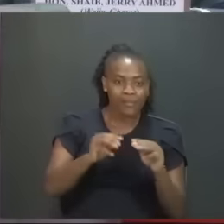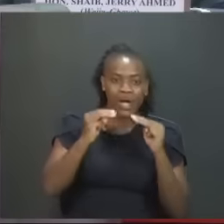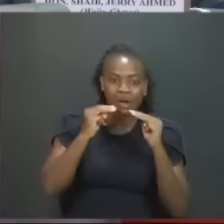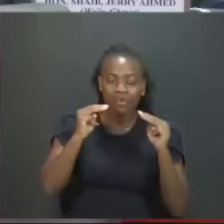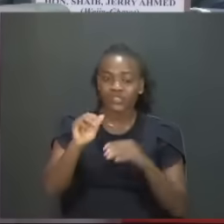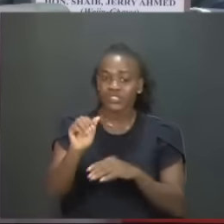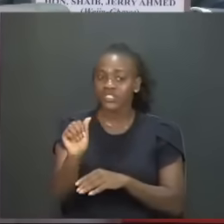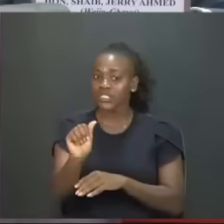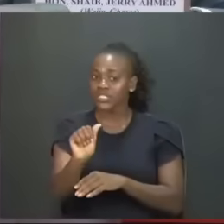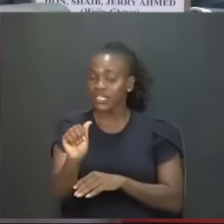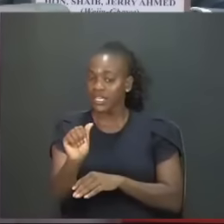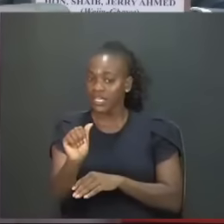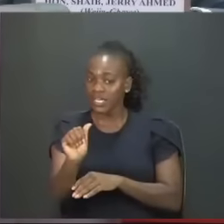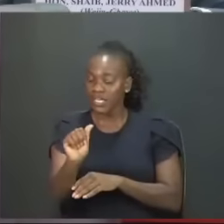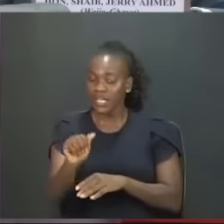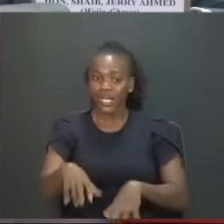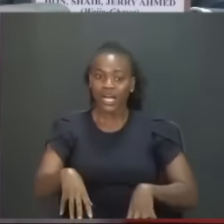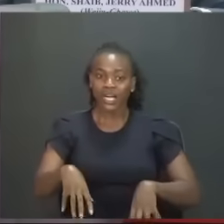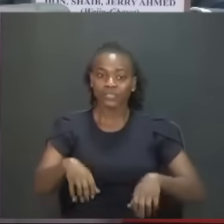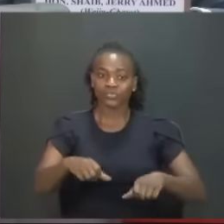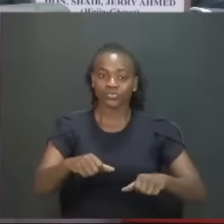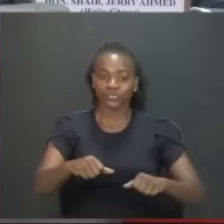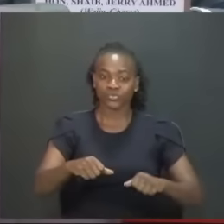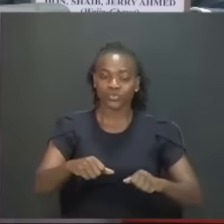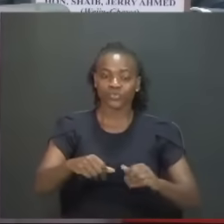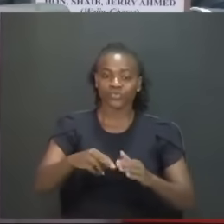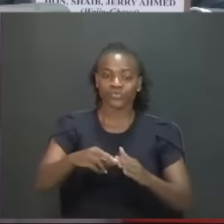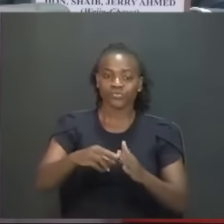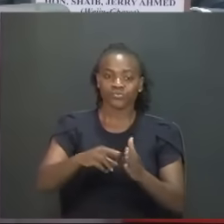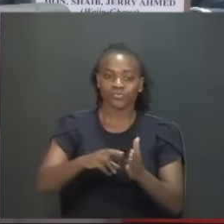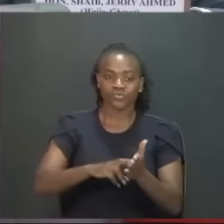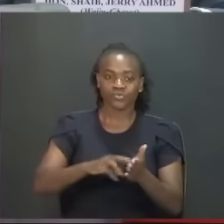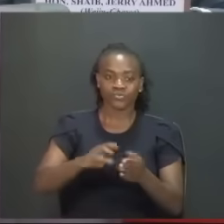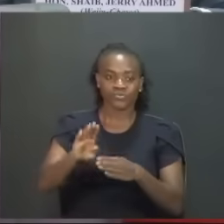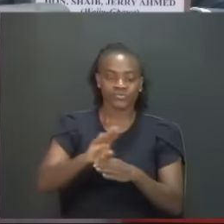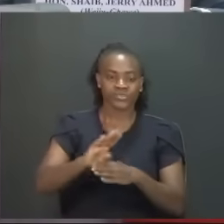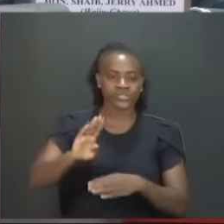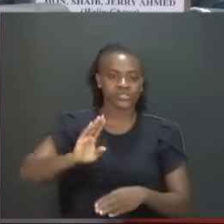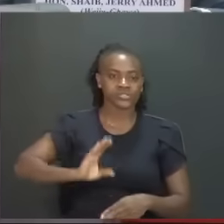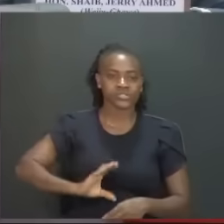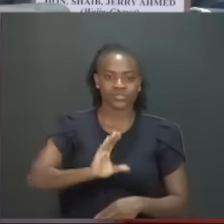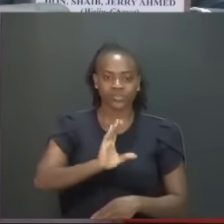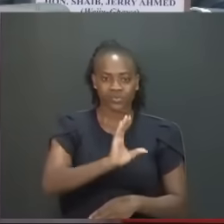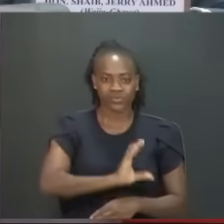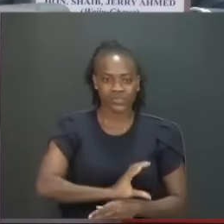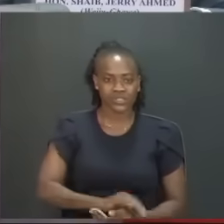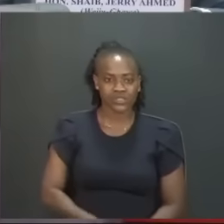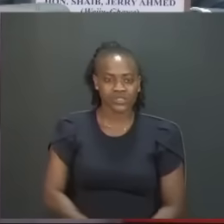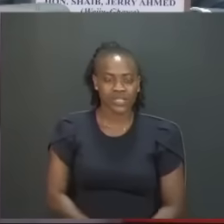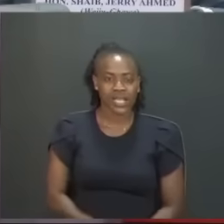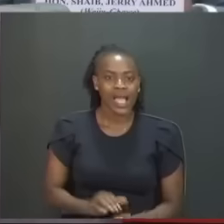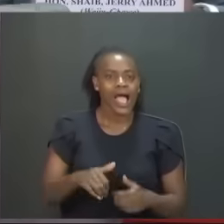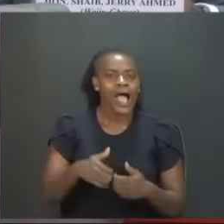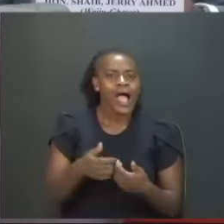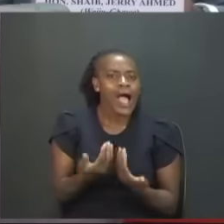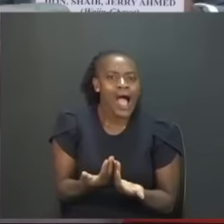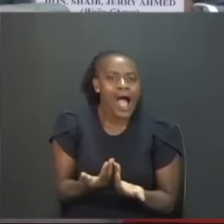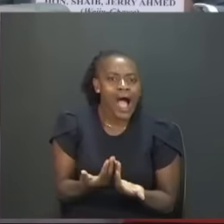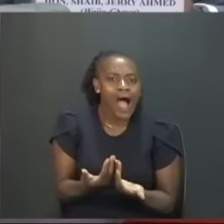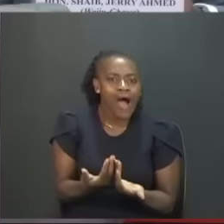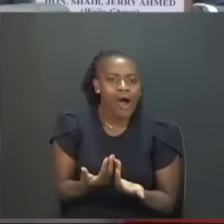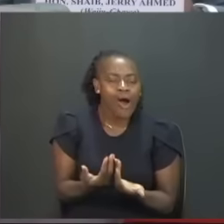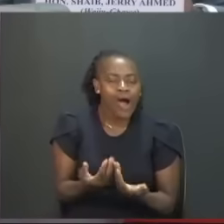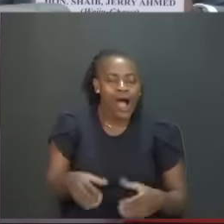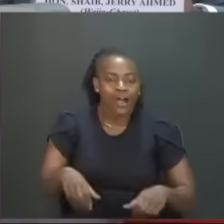A, for the adoption of the report of the business committee. Mr. Speaker, how do you adopt a report in the parliamentary